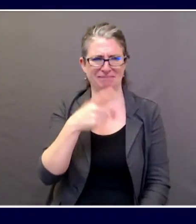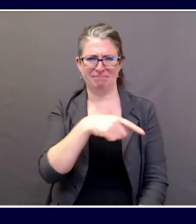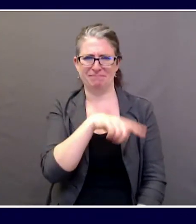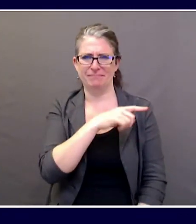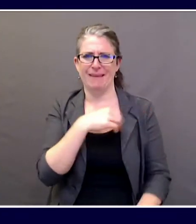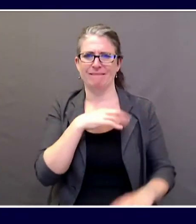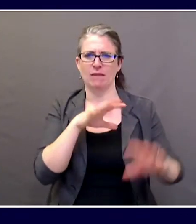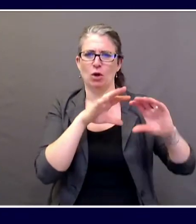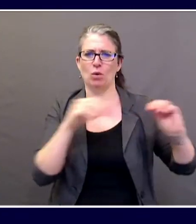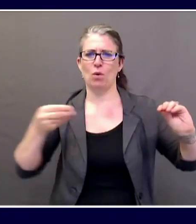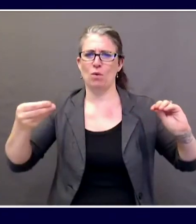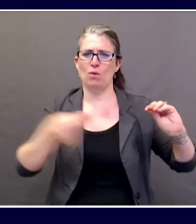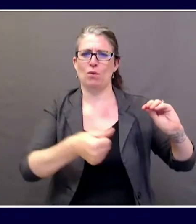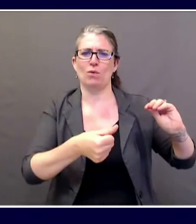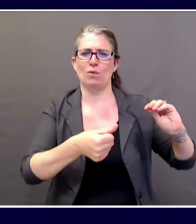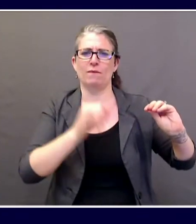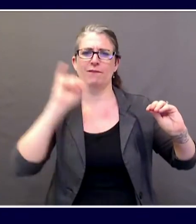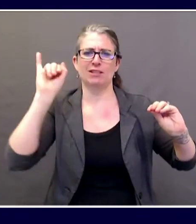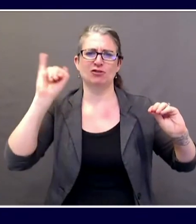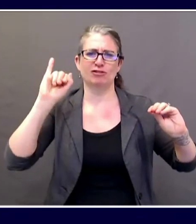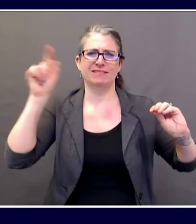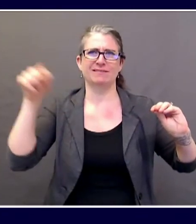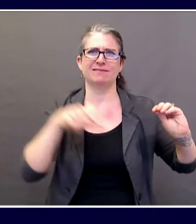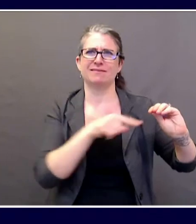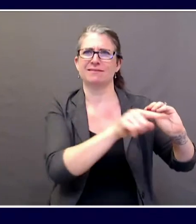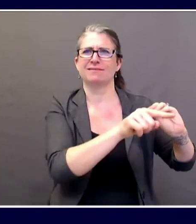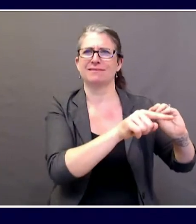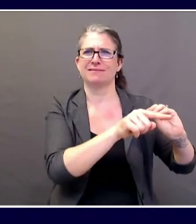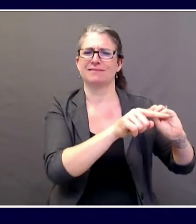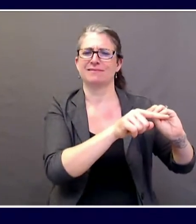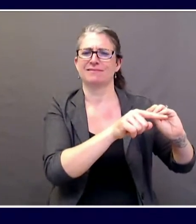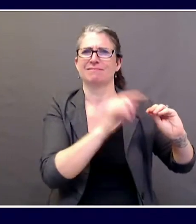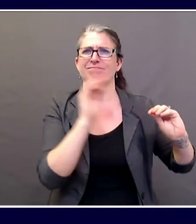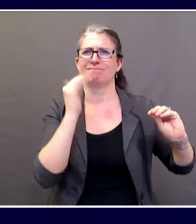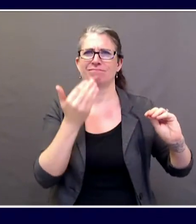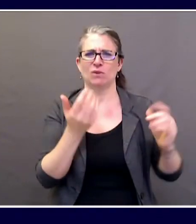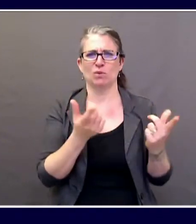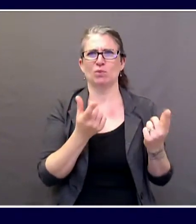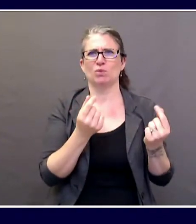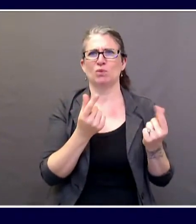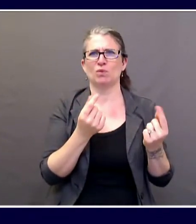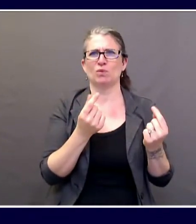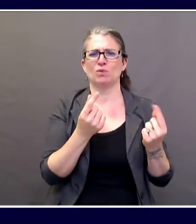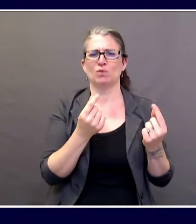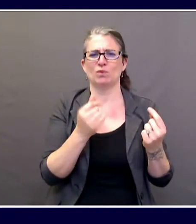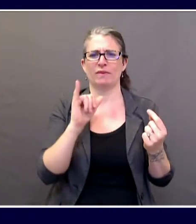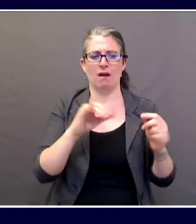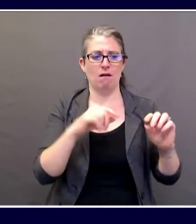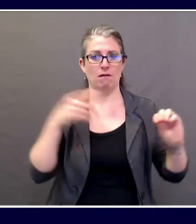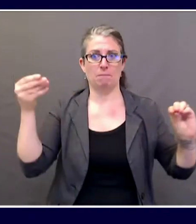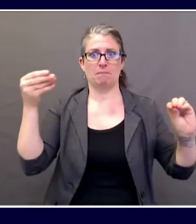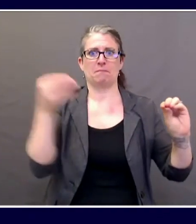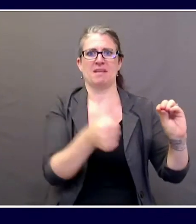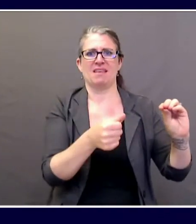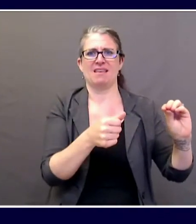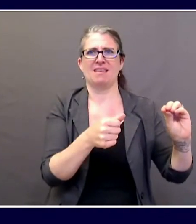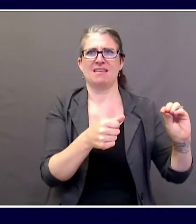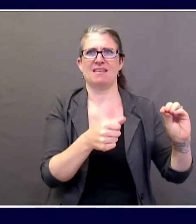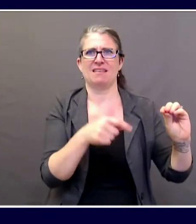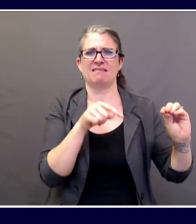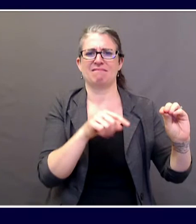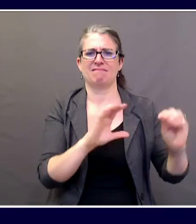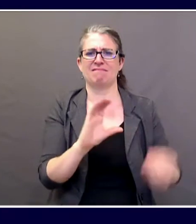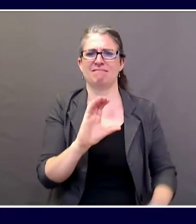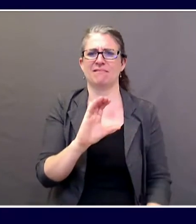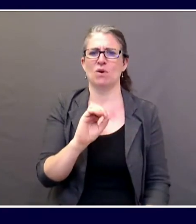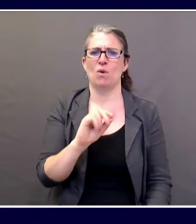is the status of copays? Because for some people, $30 is a barrier to care that they